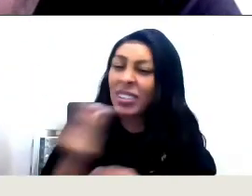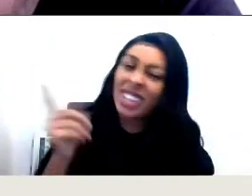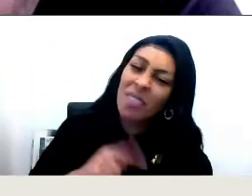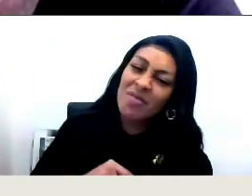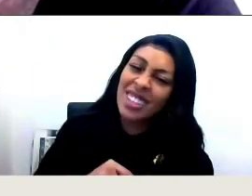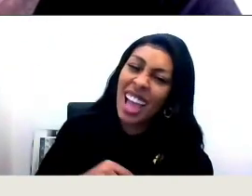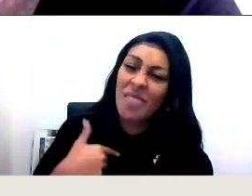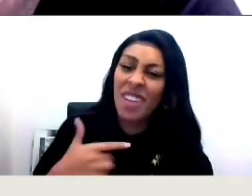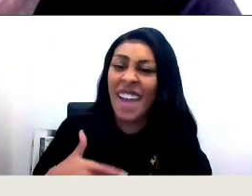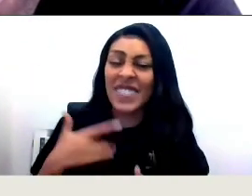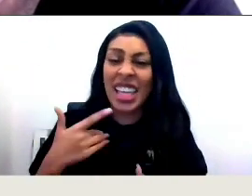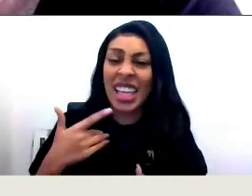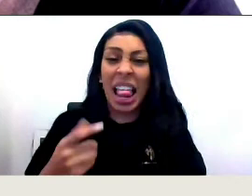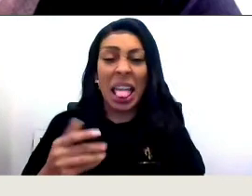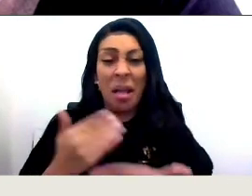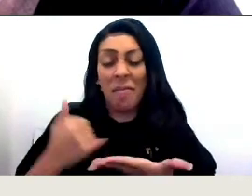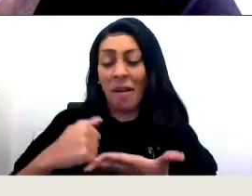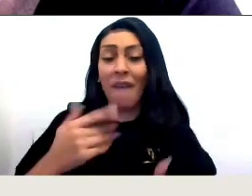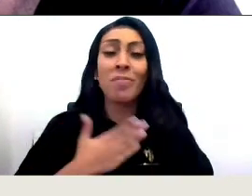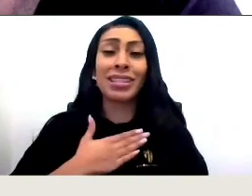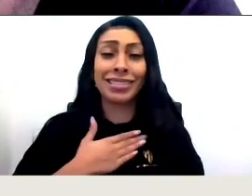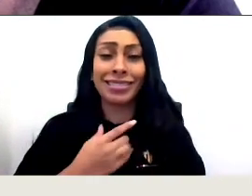think some part of myself